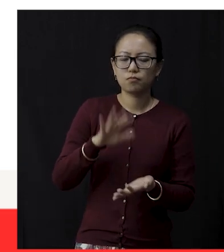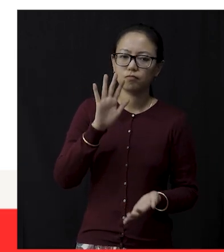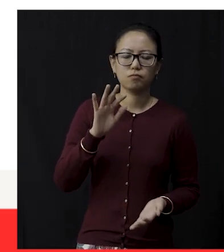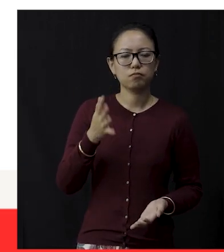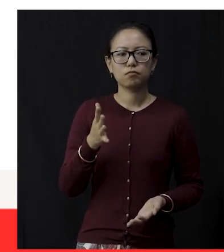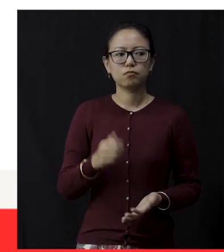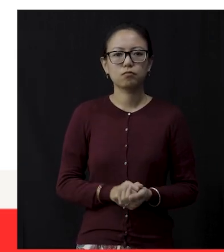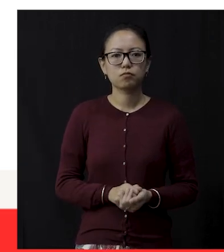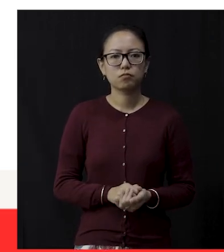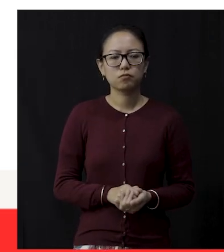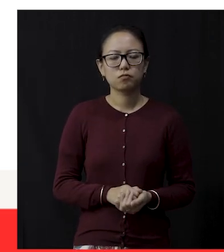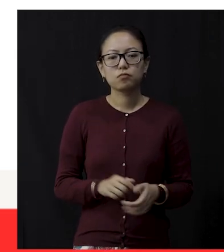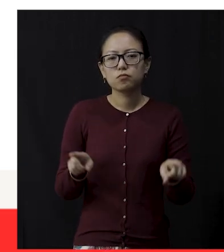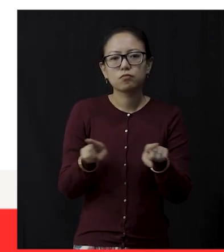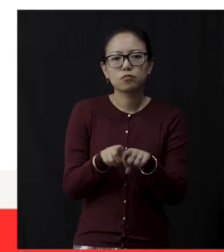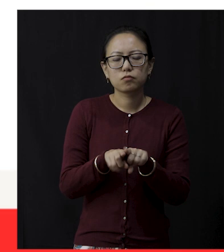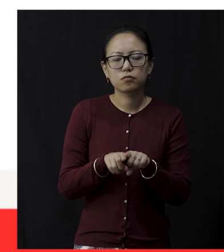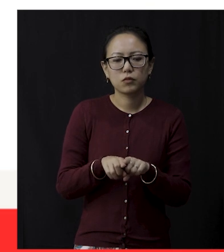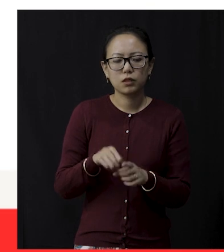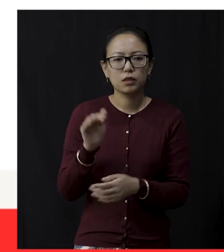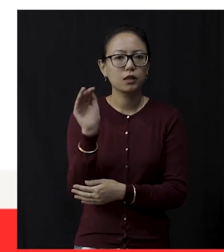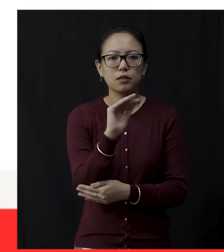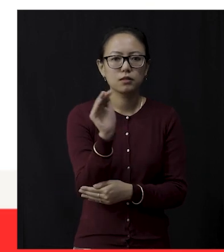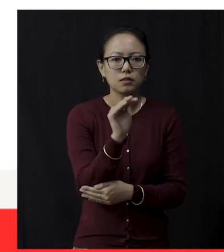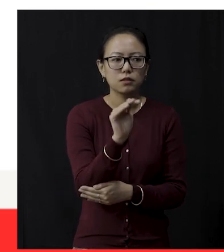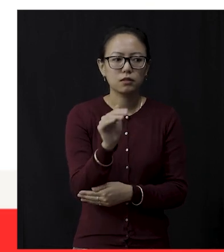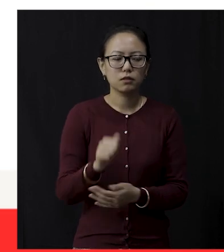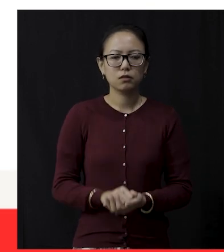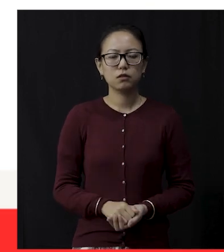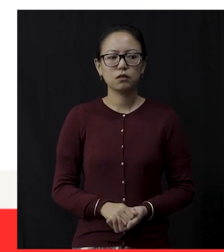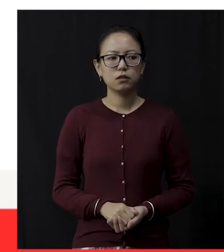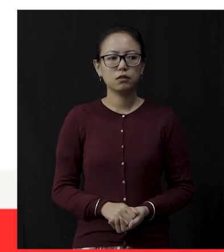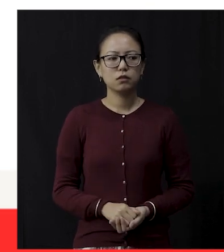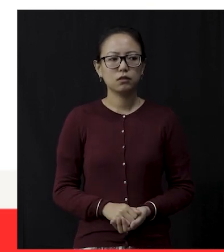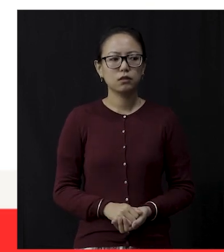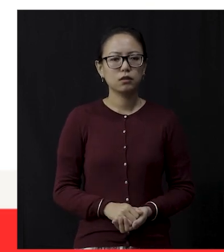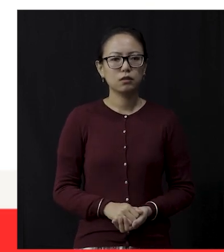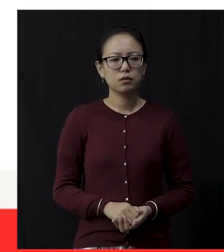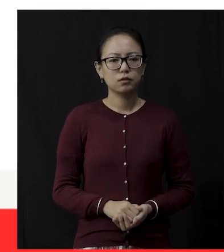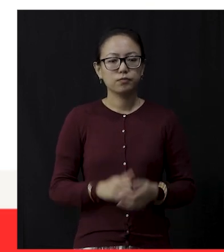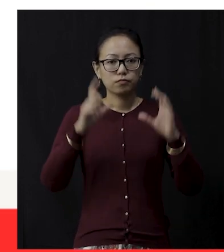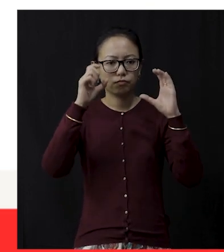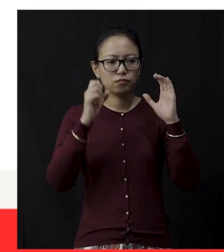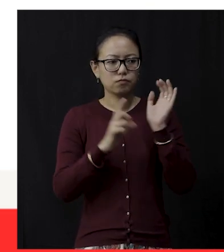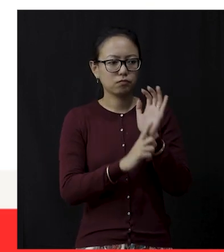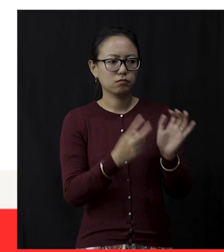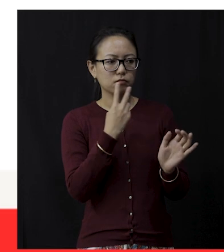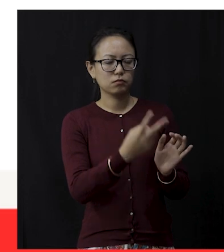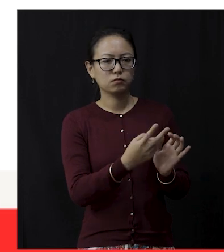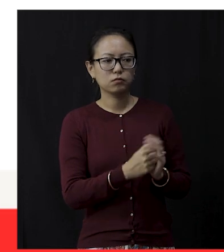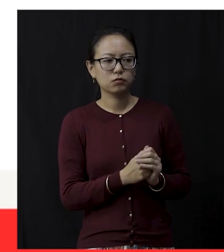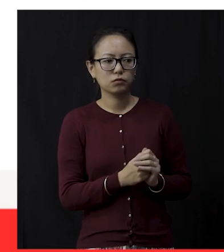Okay? Now, students, we can see 2 animals here. They may not be